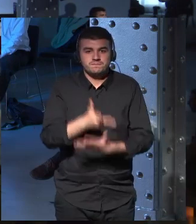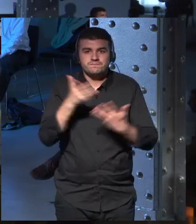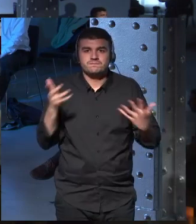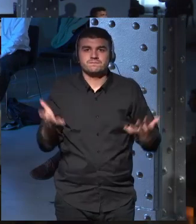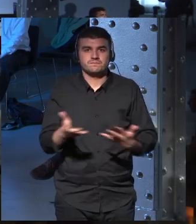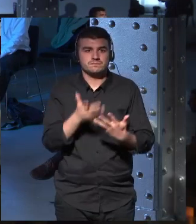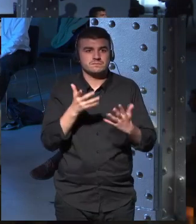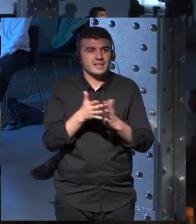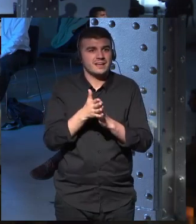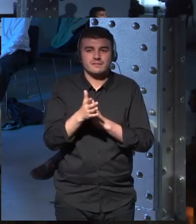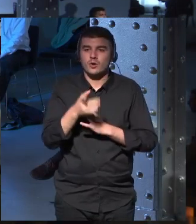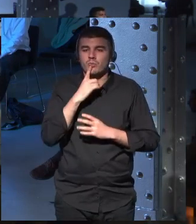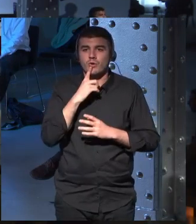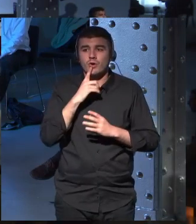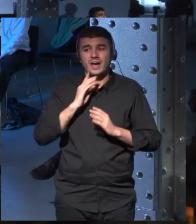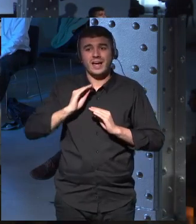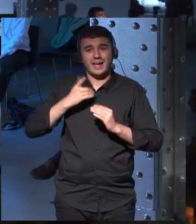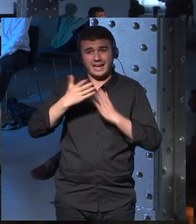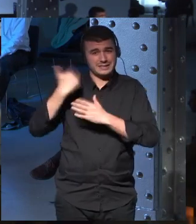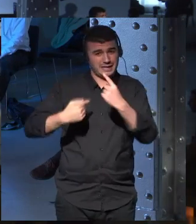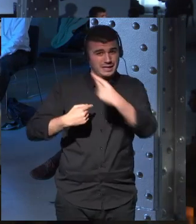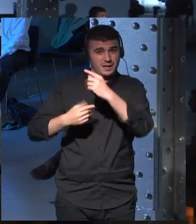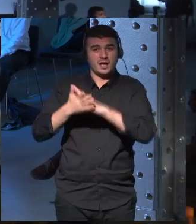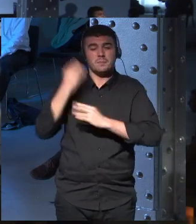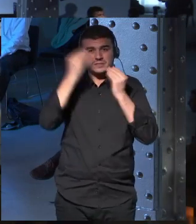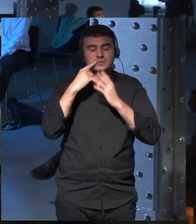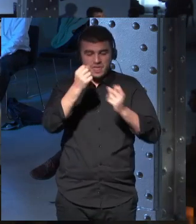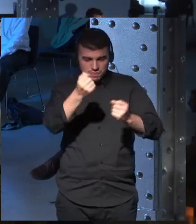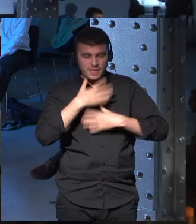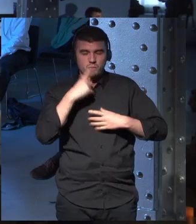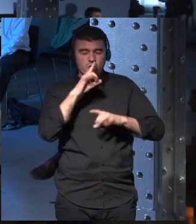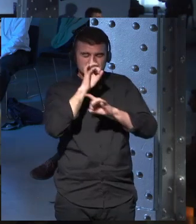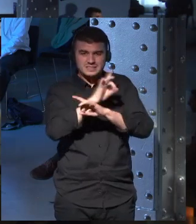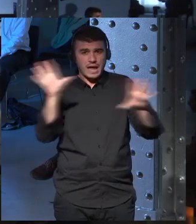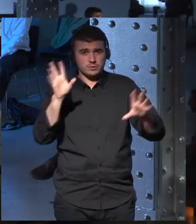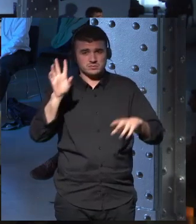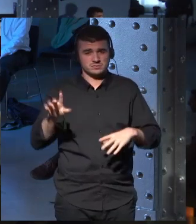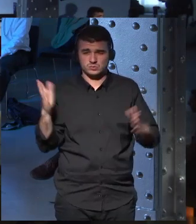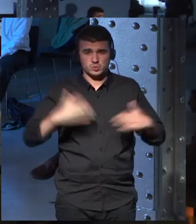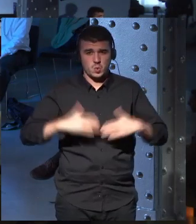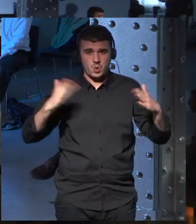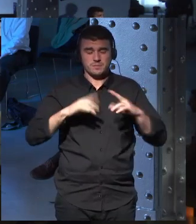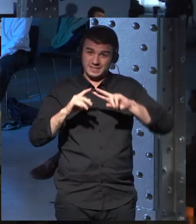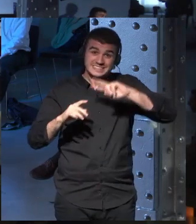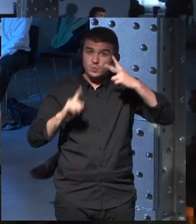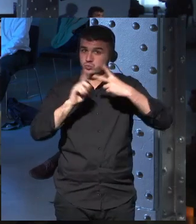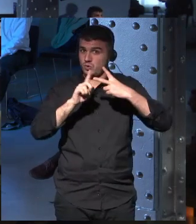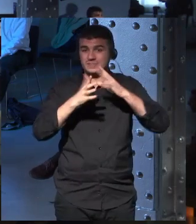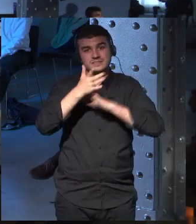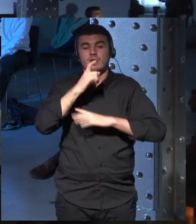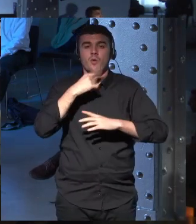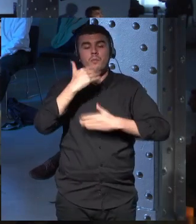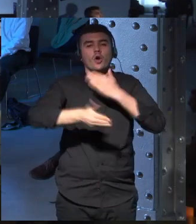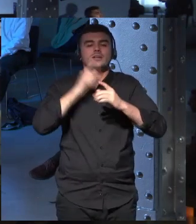beliefs. Number two, because of universal progress, we have